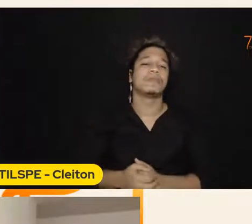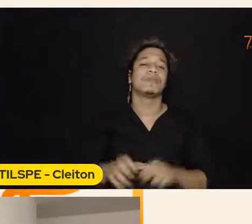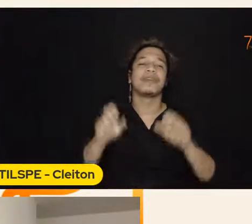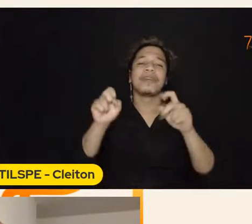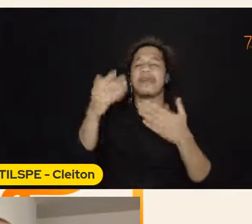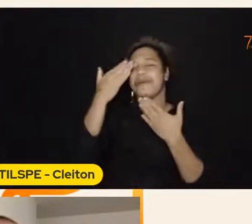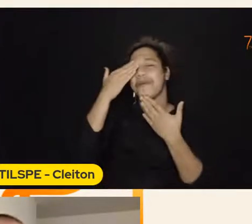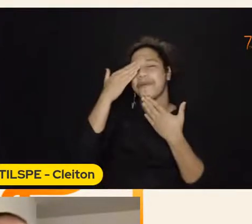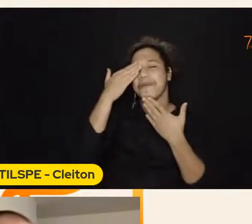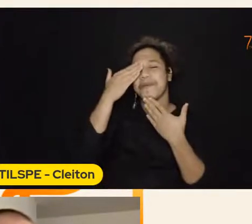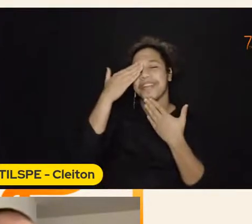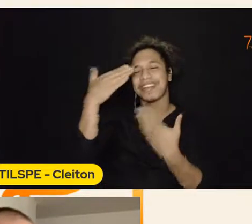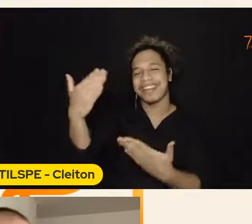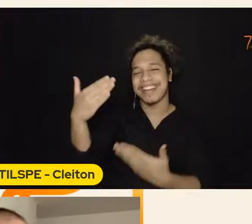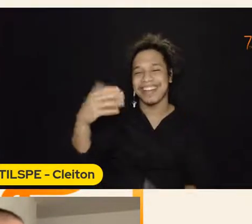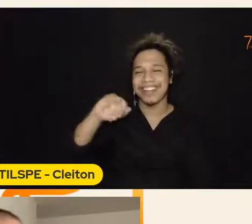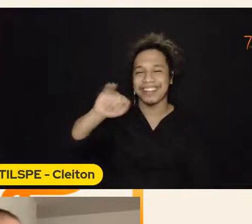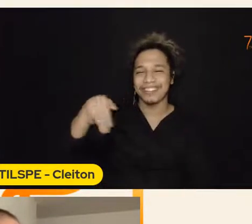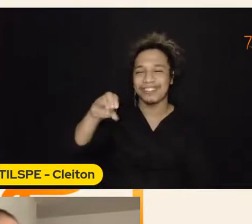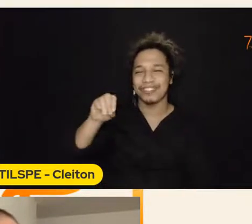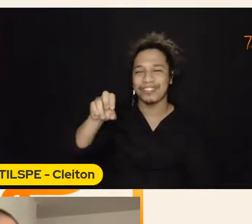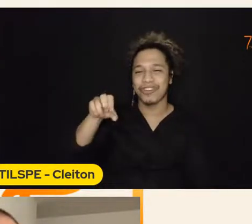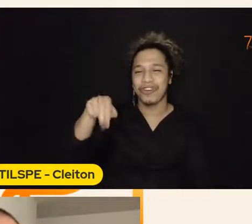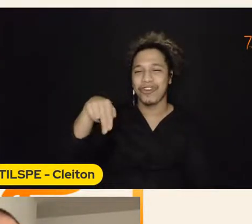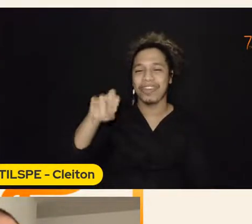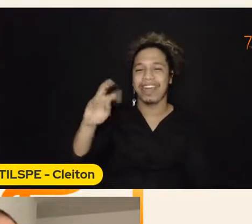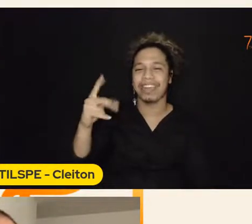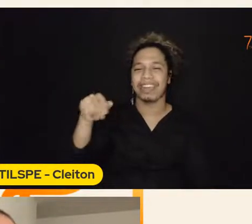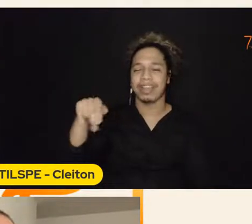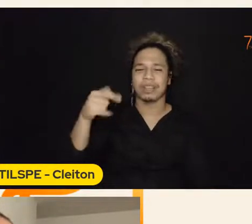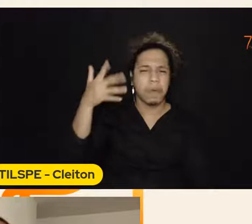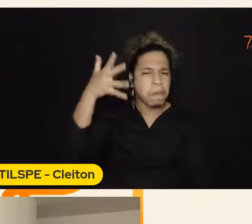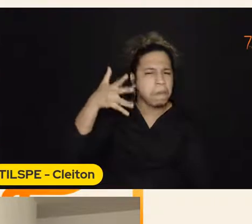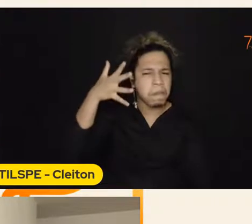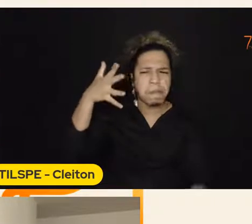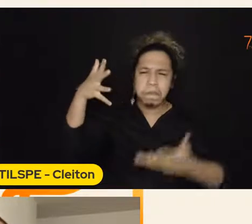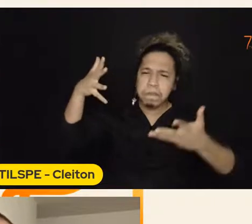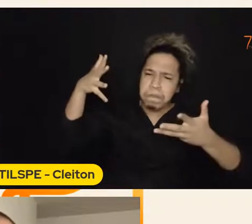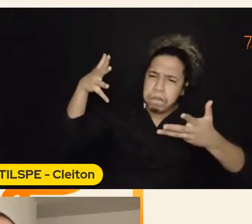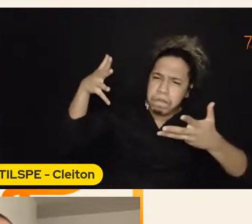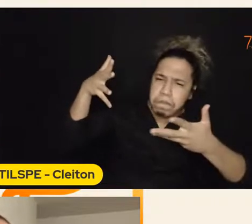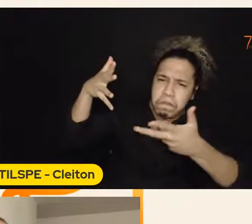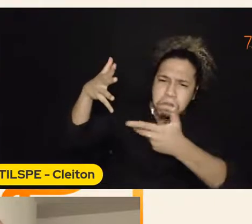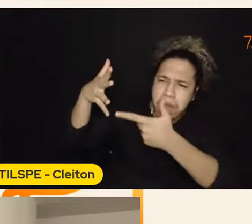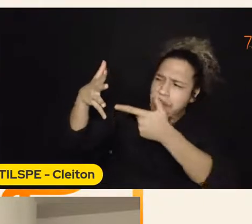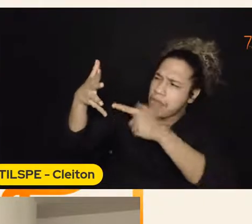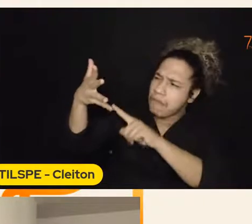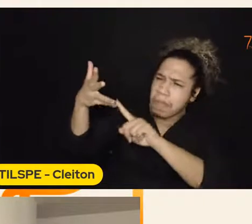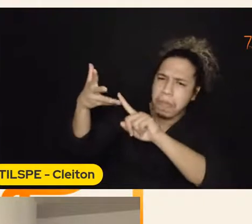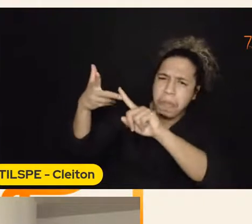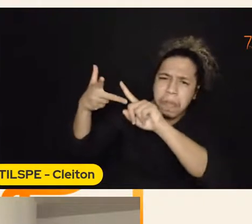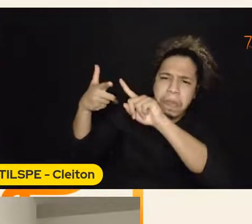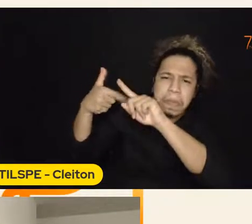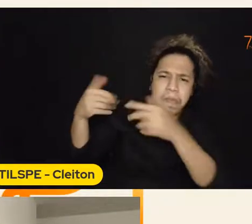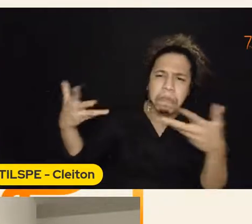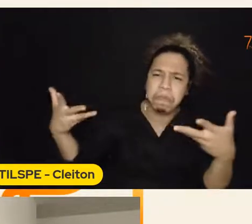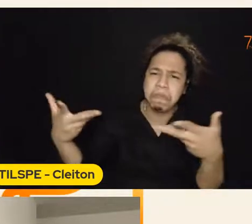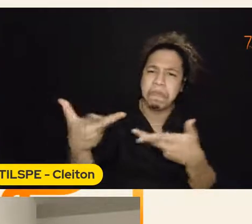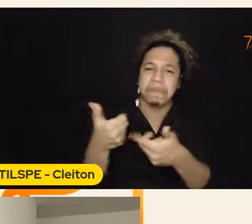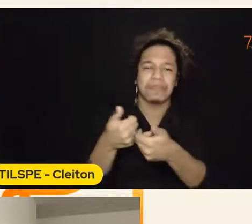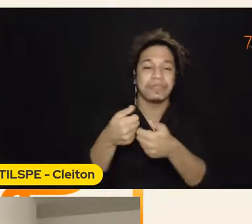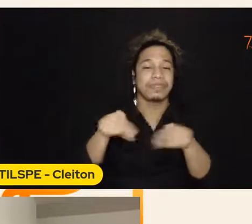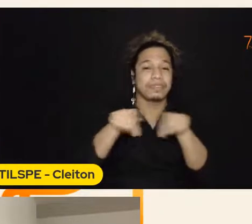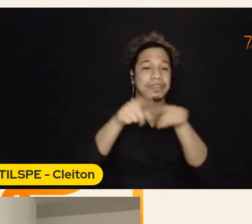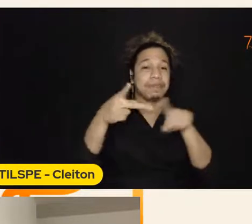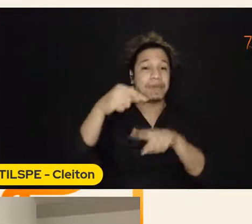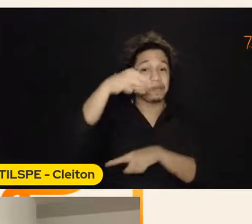Jonathan. What an extraordinary presentation. Huh? Yes, yes, I totally agree. And Mariana